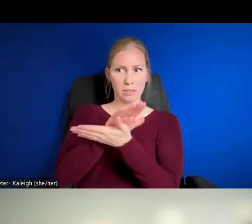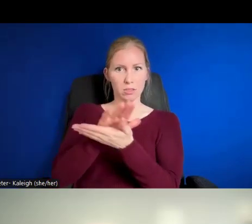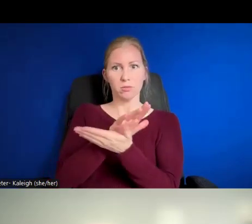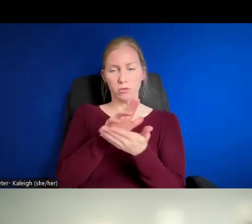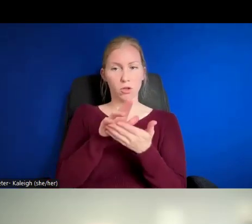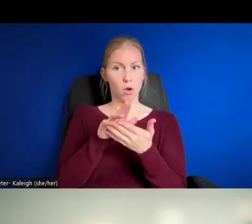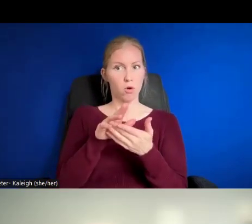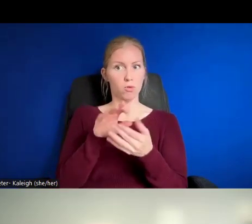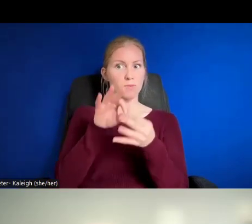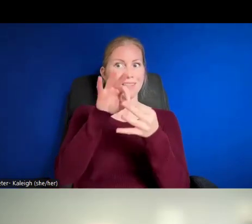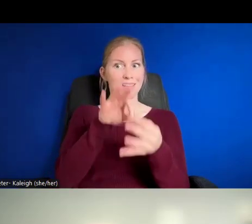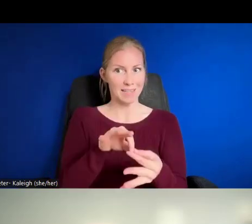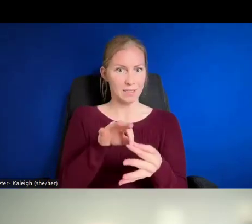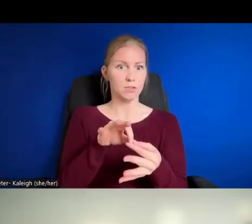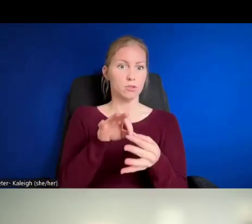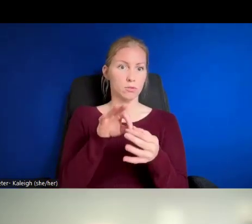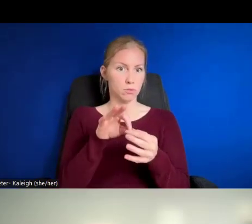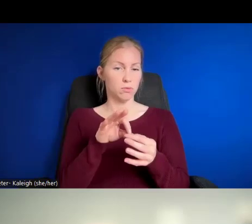DMH hospitals,